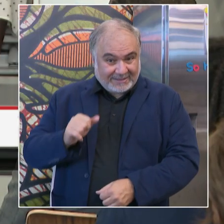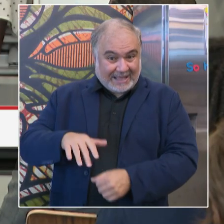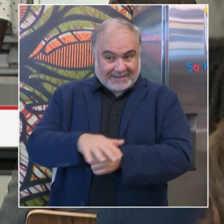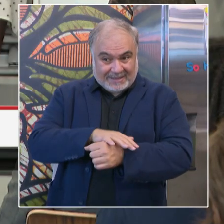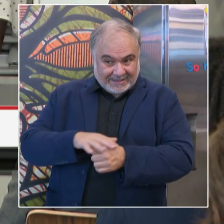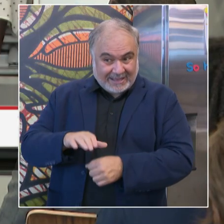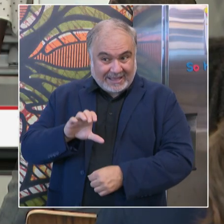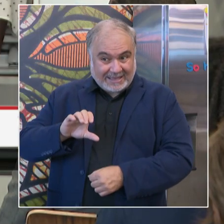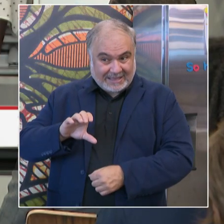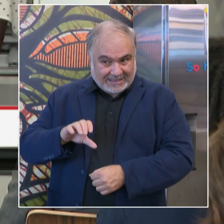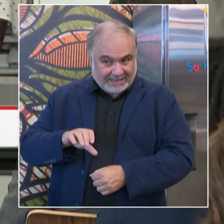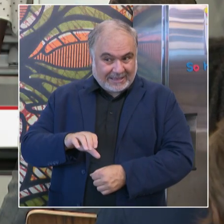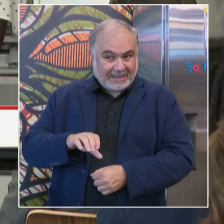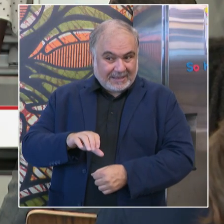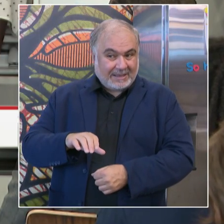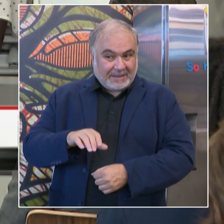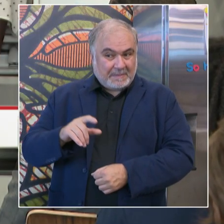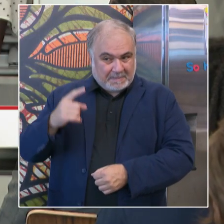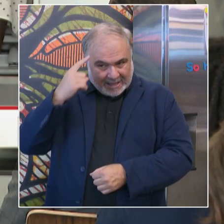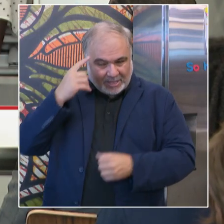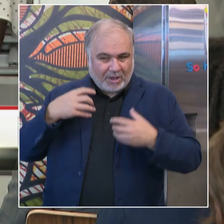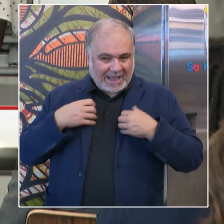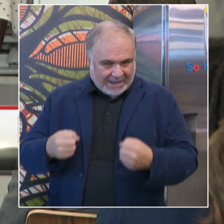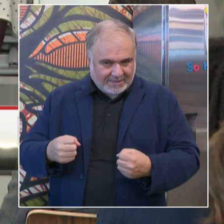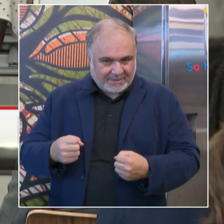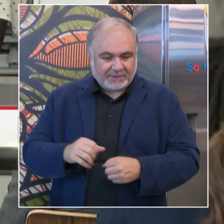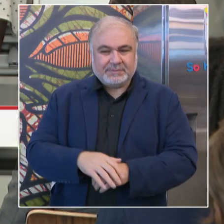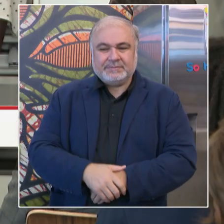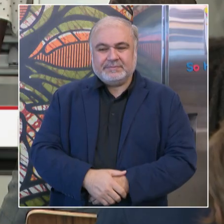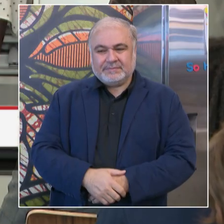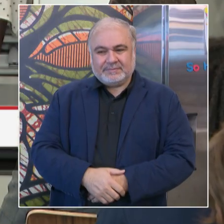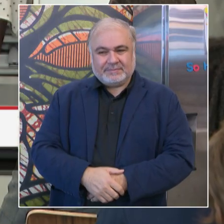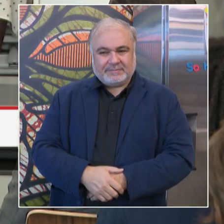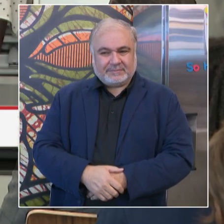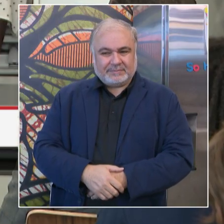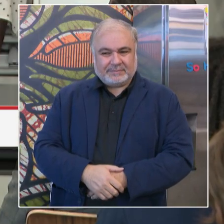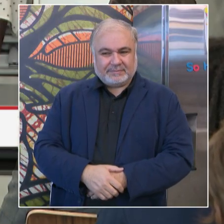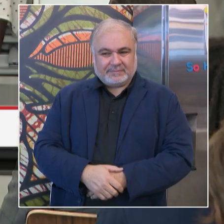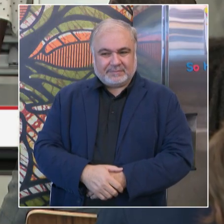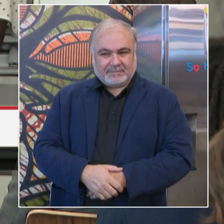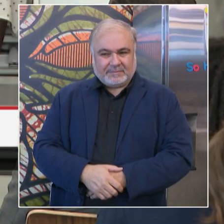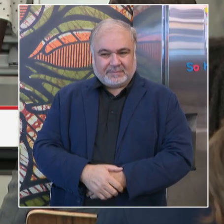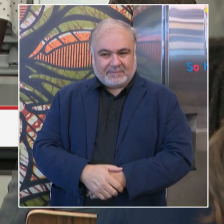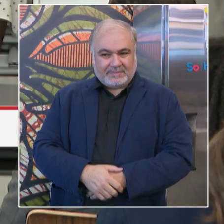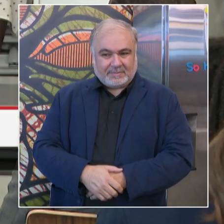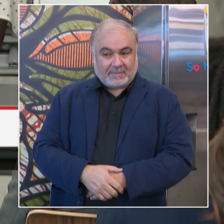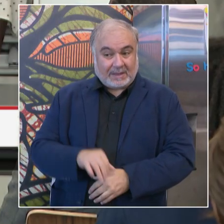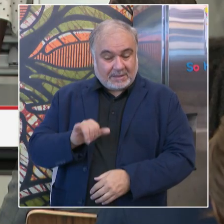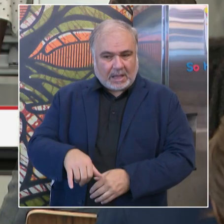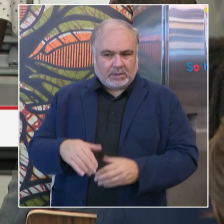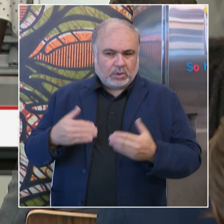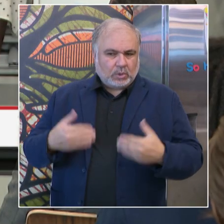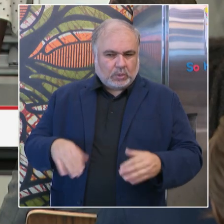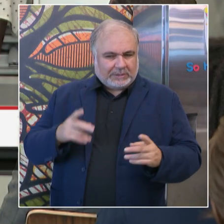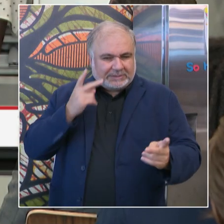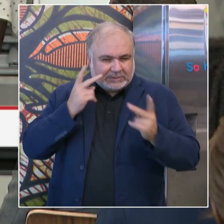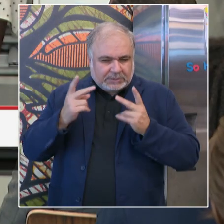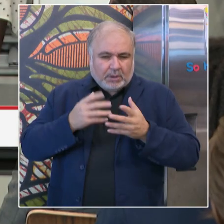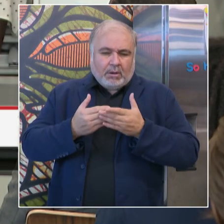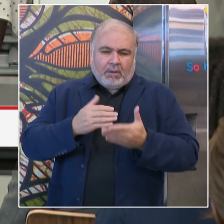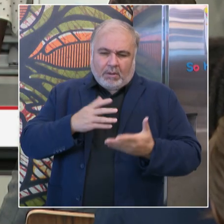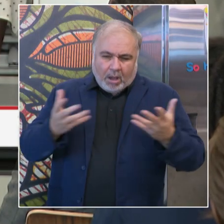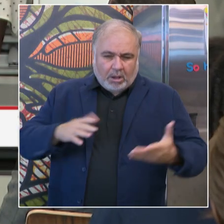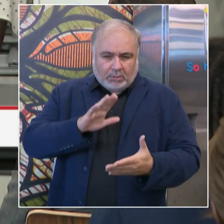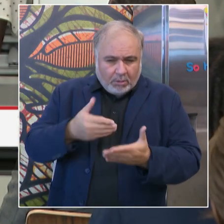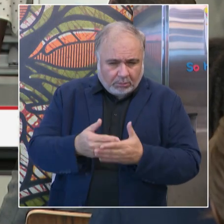didn't recognize the corner. And that tells me all of the hard work that we have done